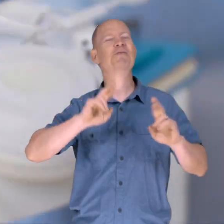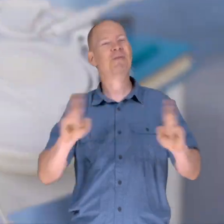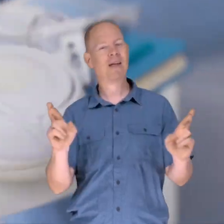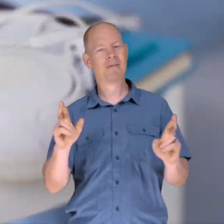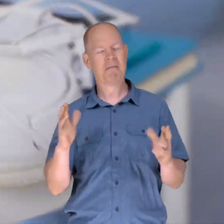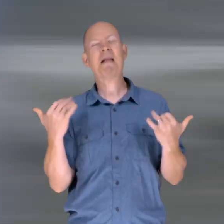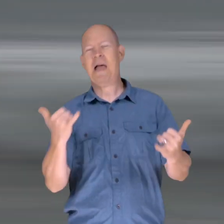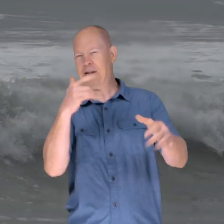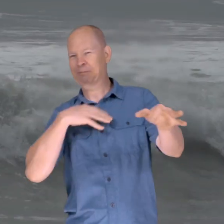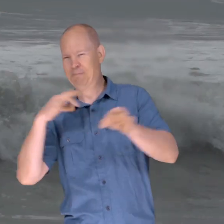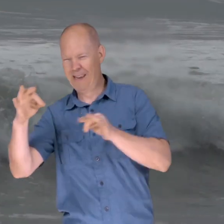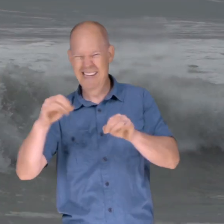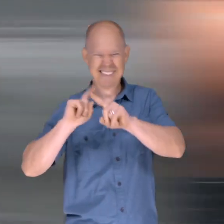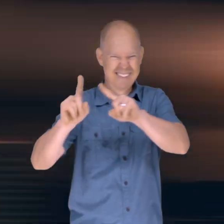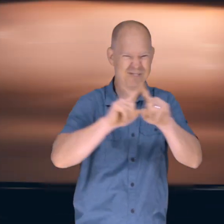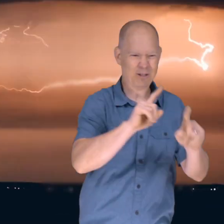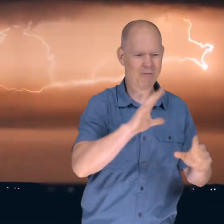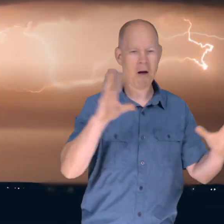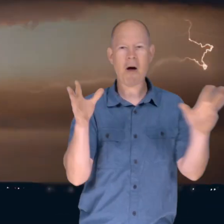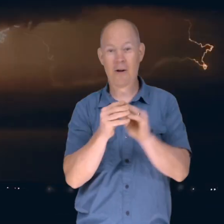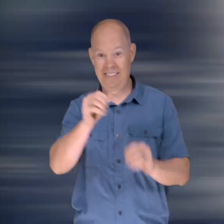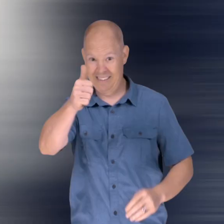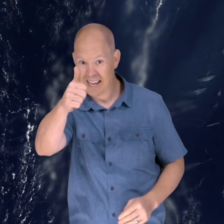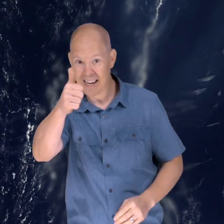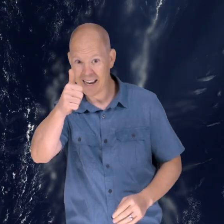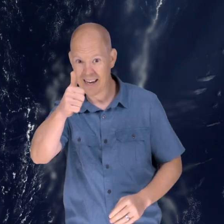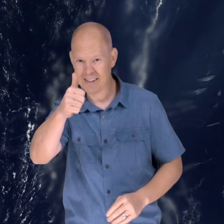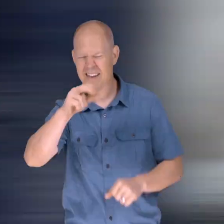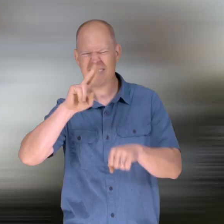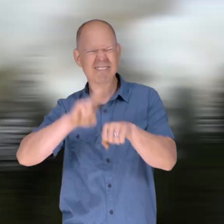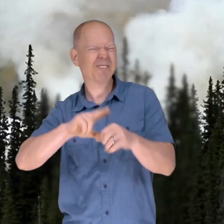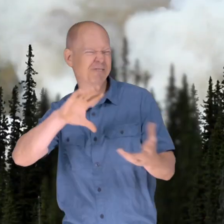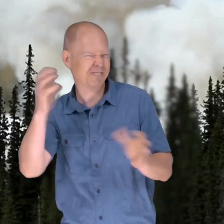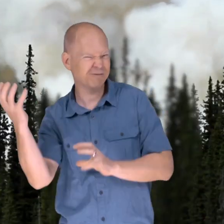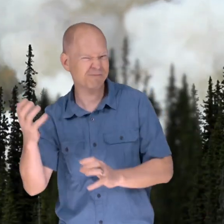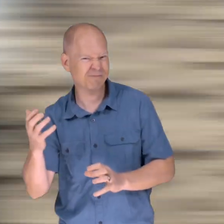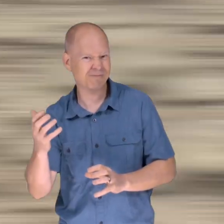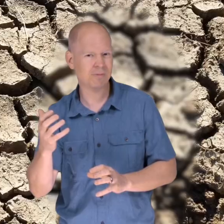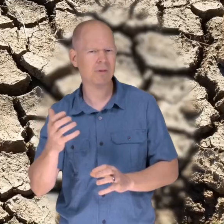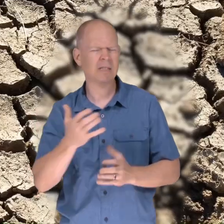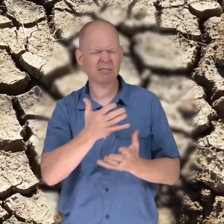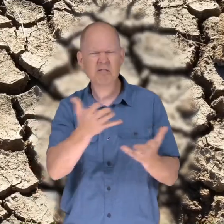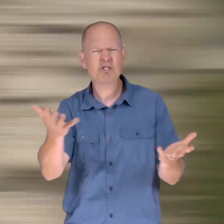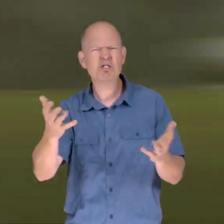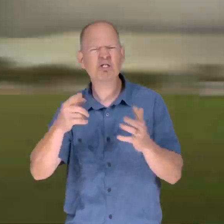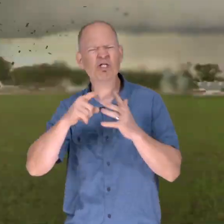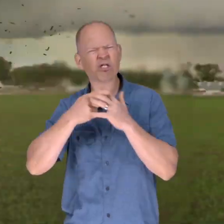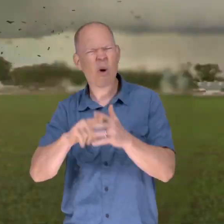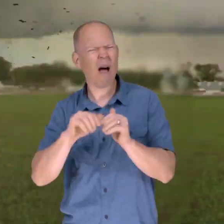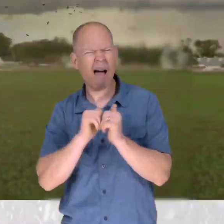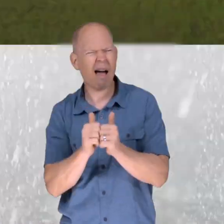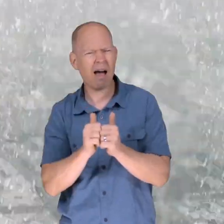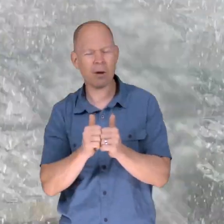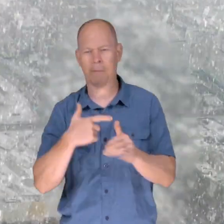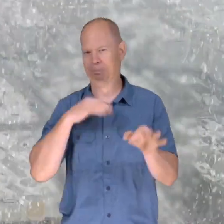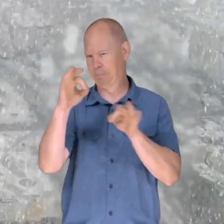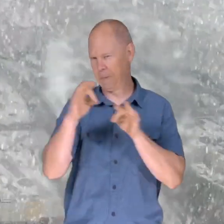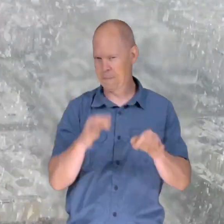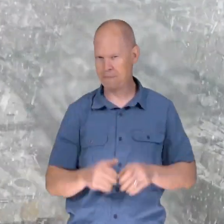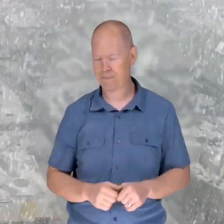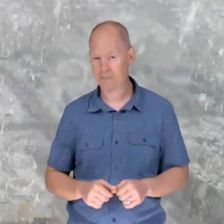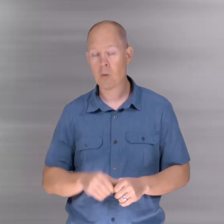So, let's learn a little more about ten of the most common natural disasters and their causes, starting with